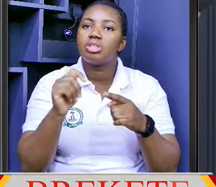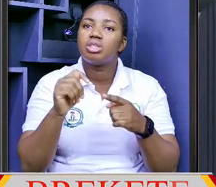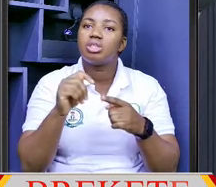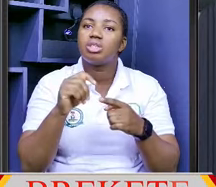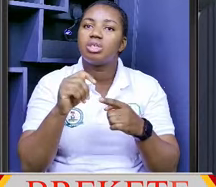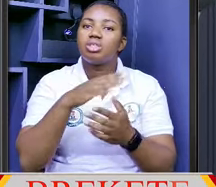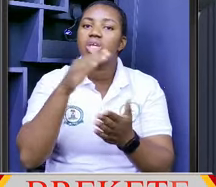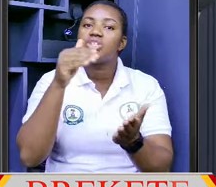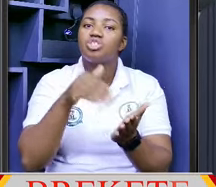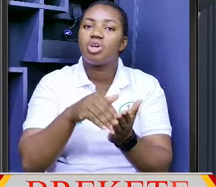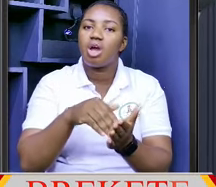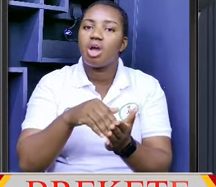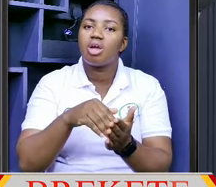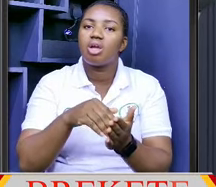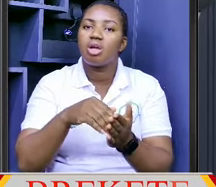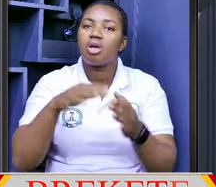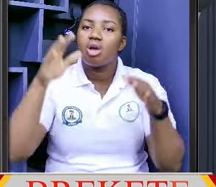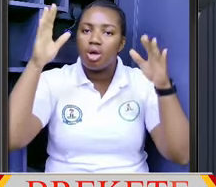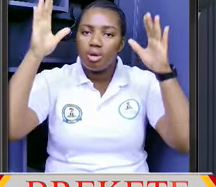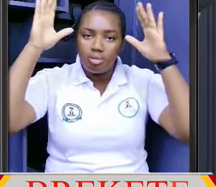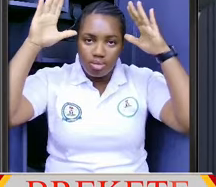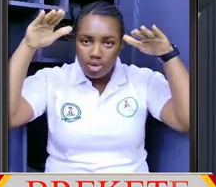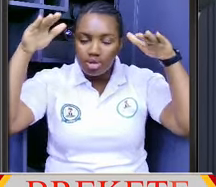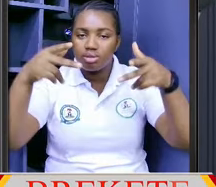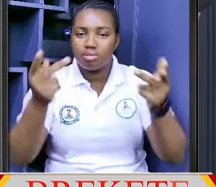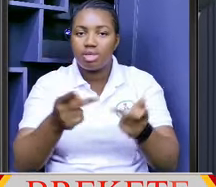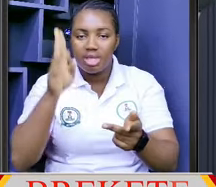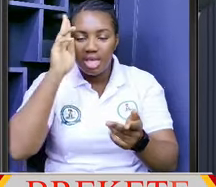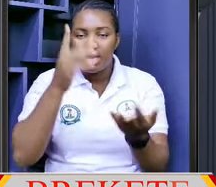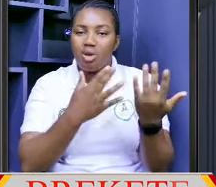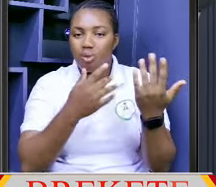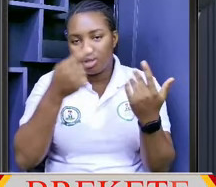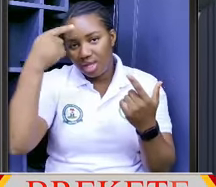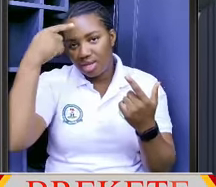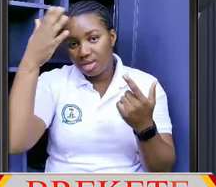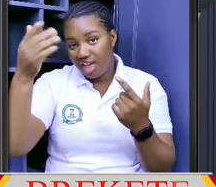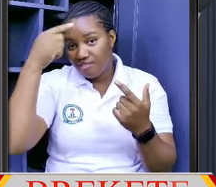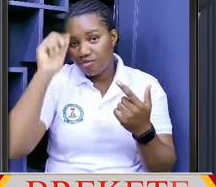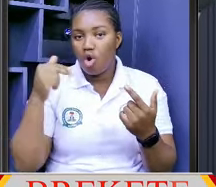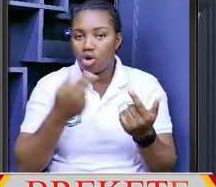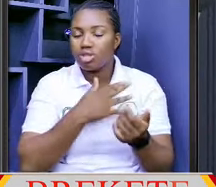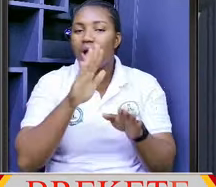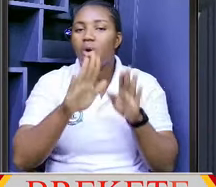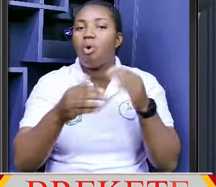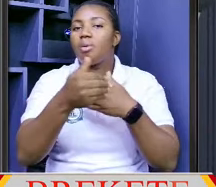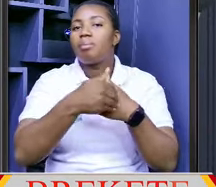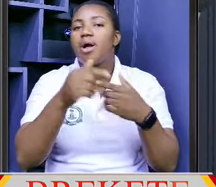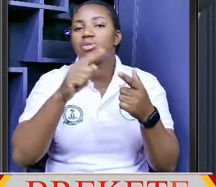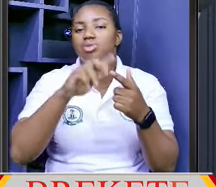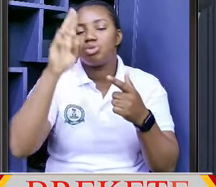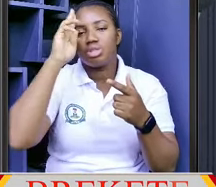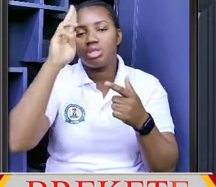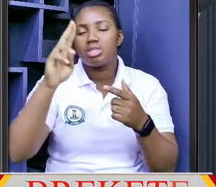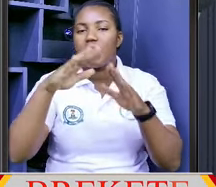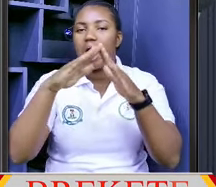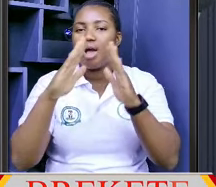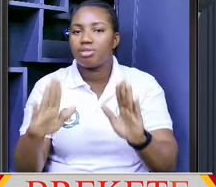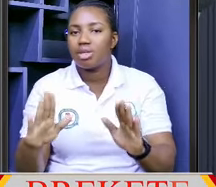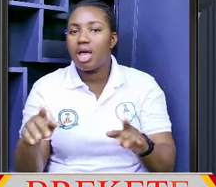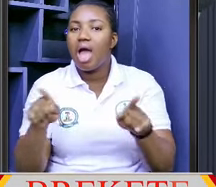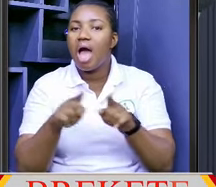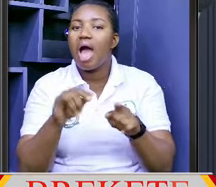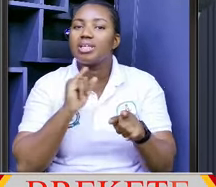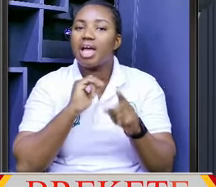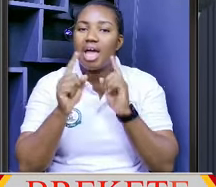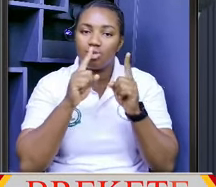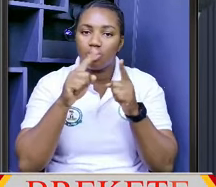Mm. So he waited for us there when we called him, and we walked back to his house. As I'm talking to you now, my ordinary president, we are sitting